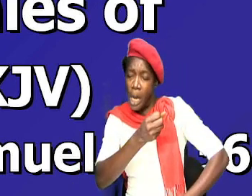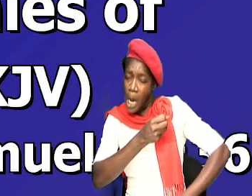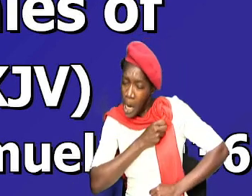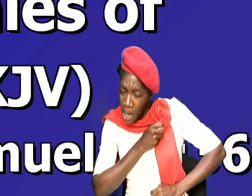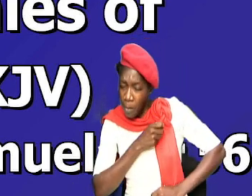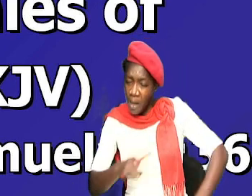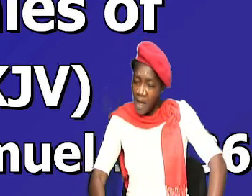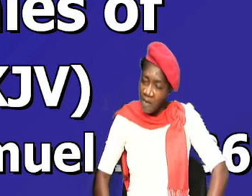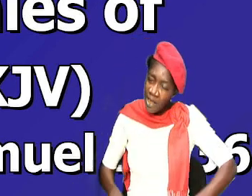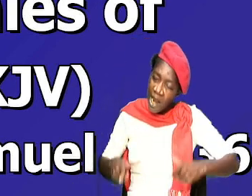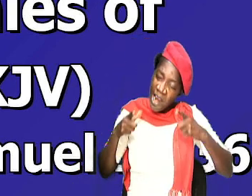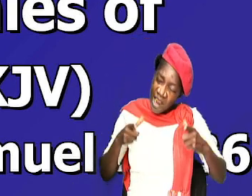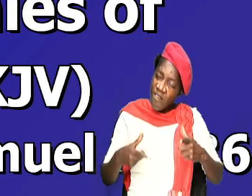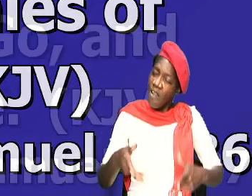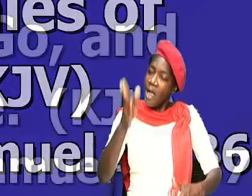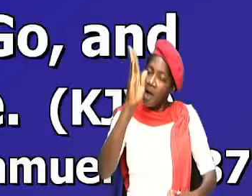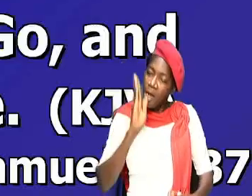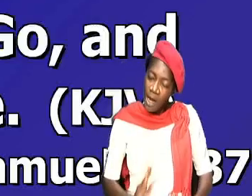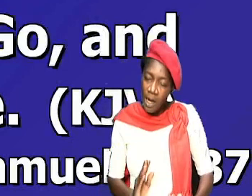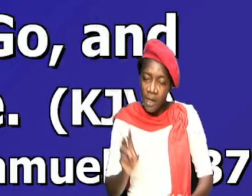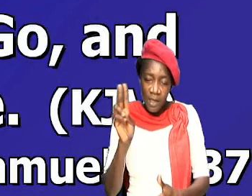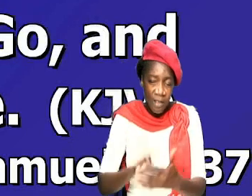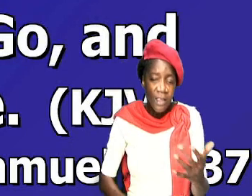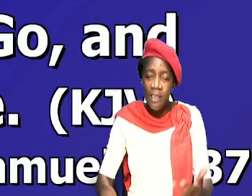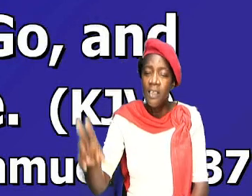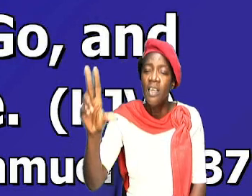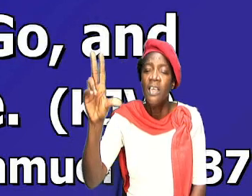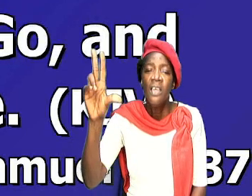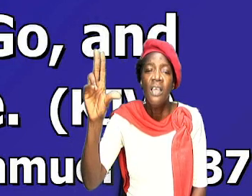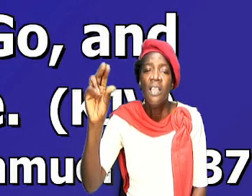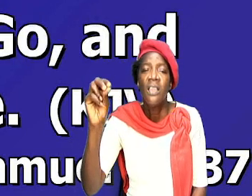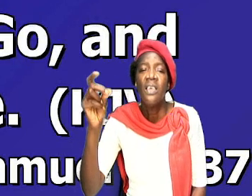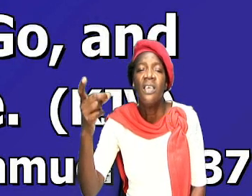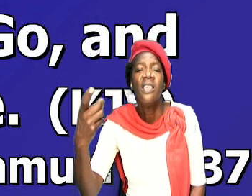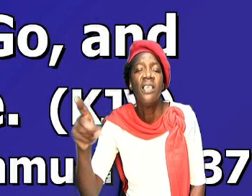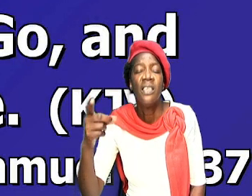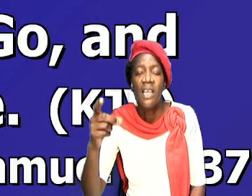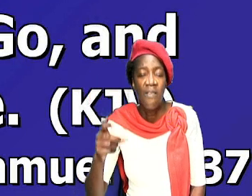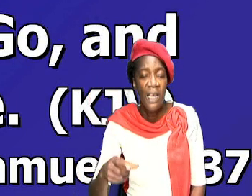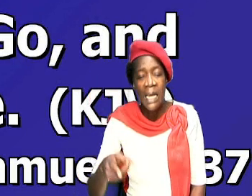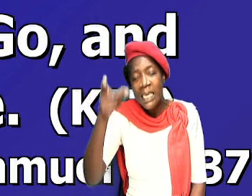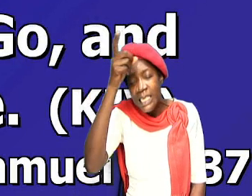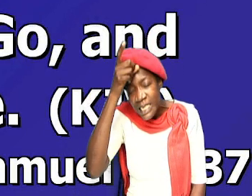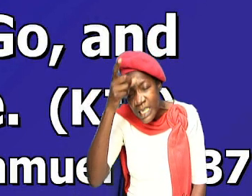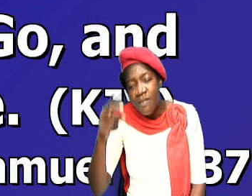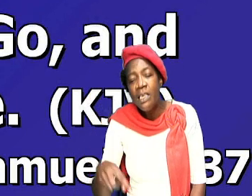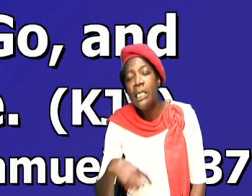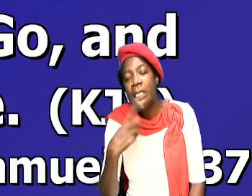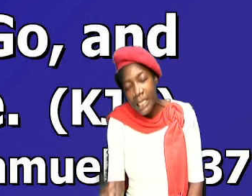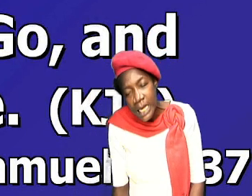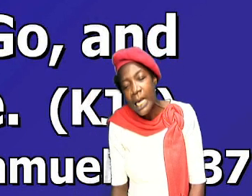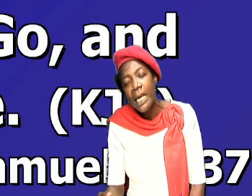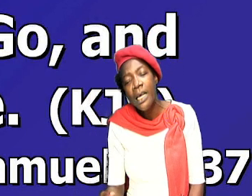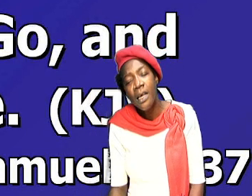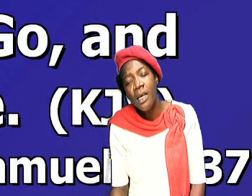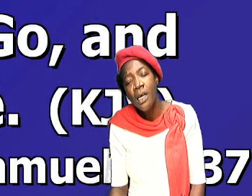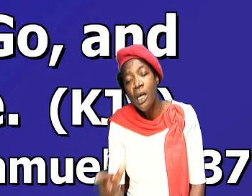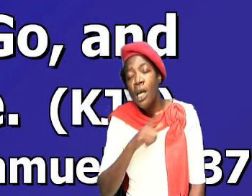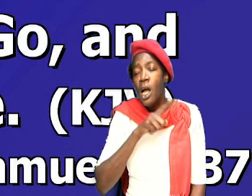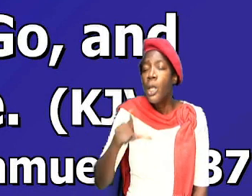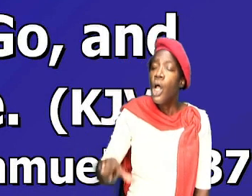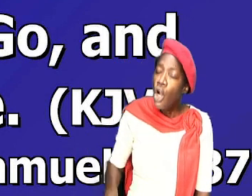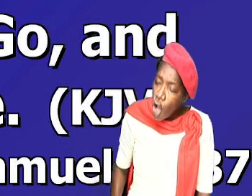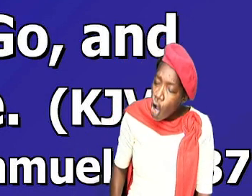living God. Verse 37. David said, moreover, the Lord that delivered